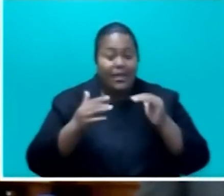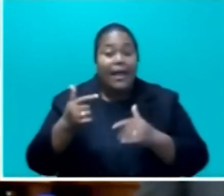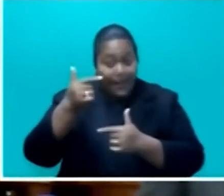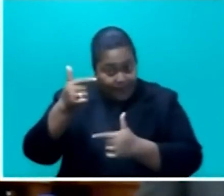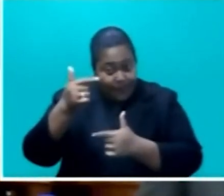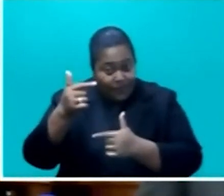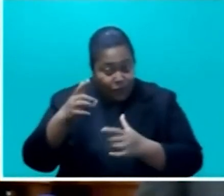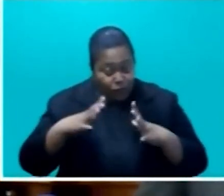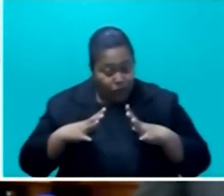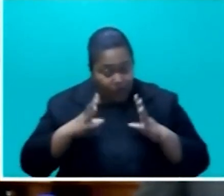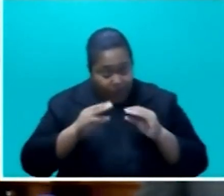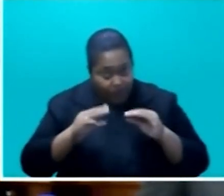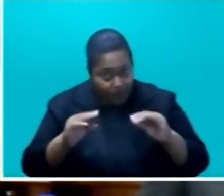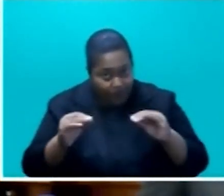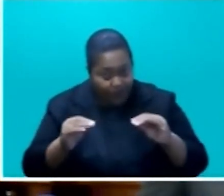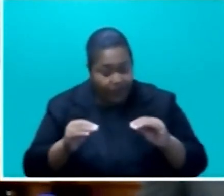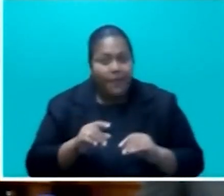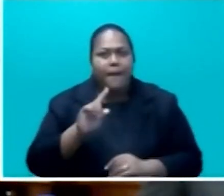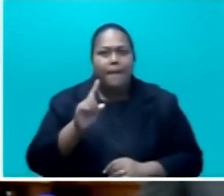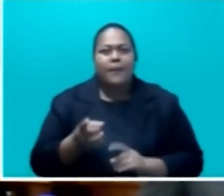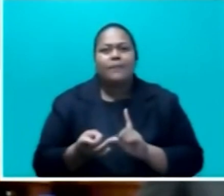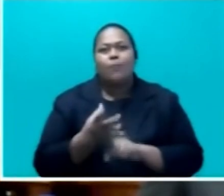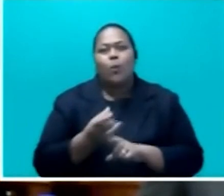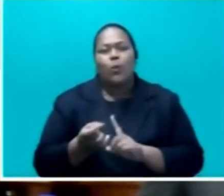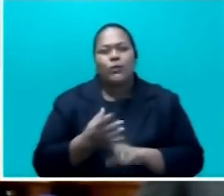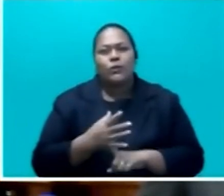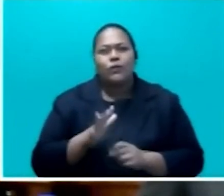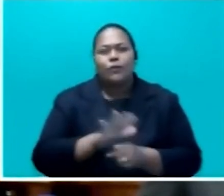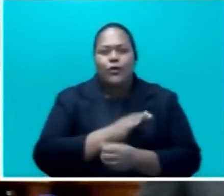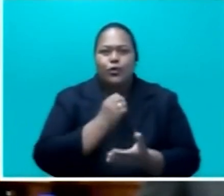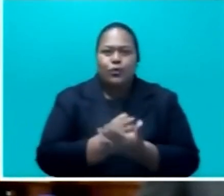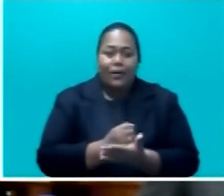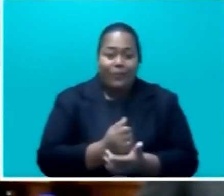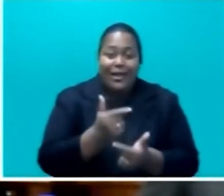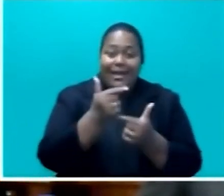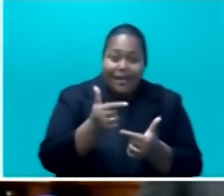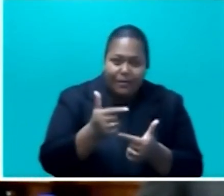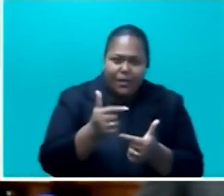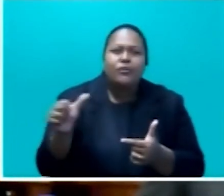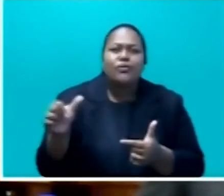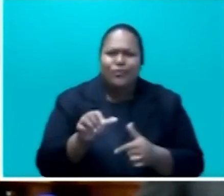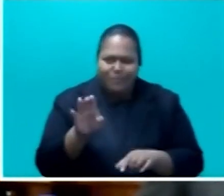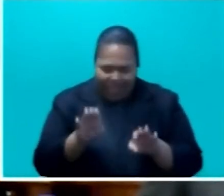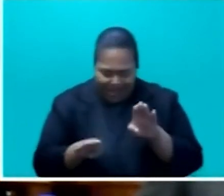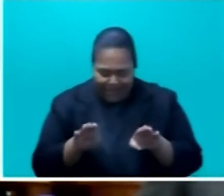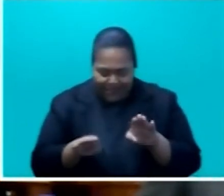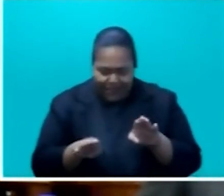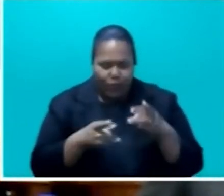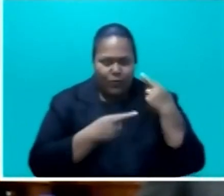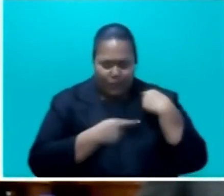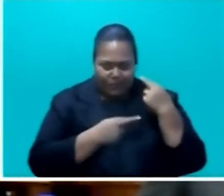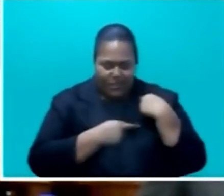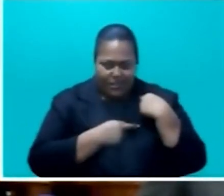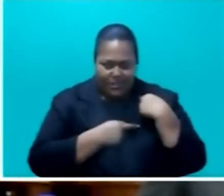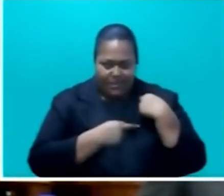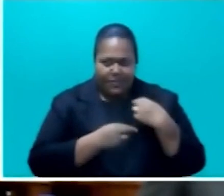oneness and society. These biblical references remind us of the importance of free speech,